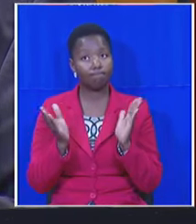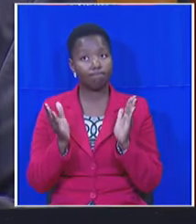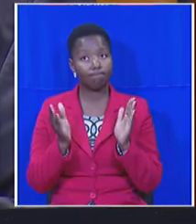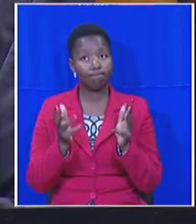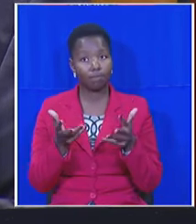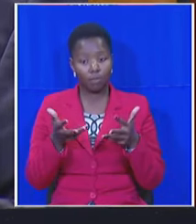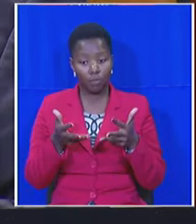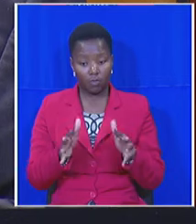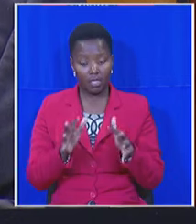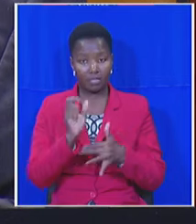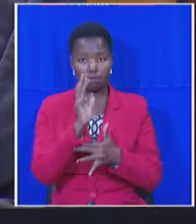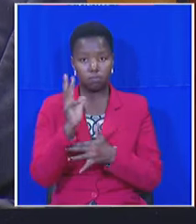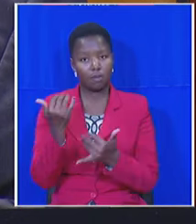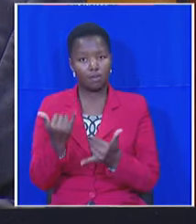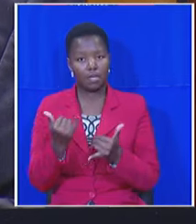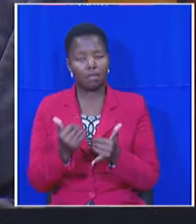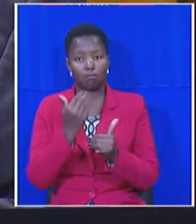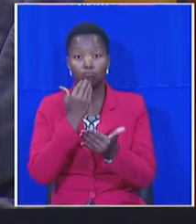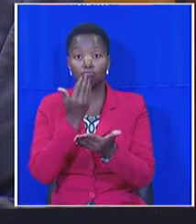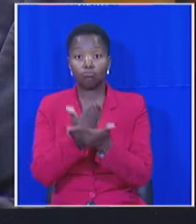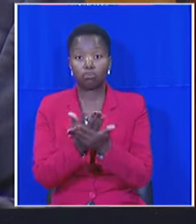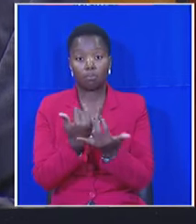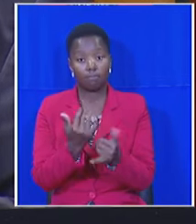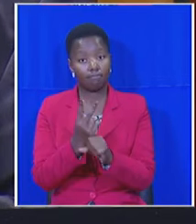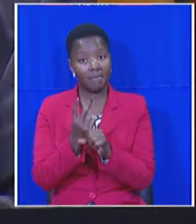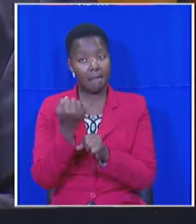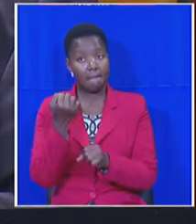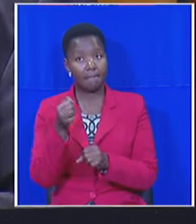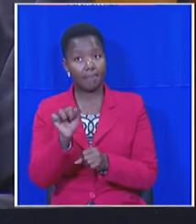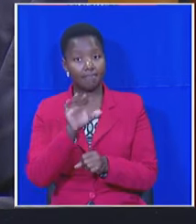declarations having been done, I now put the vote again. Are there any objections?